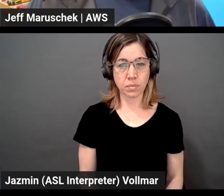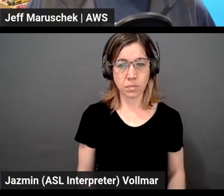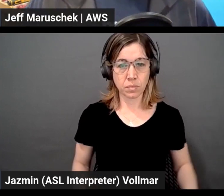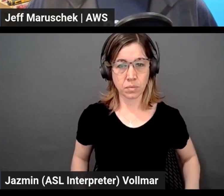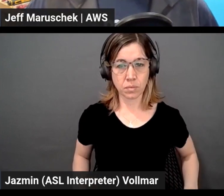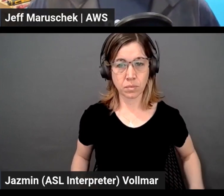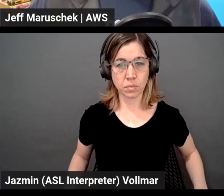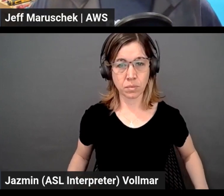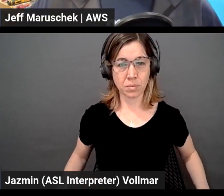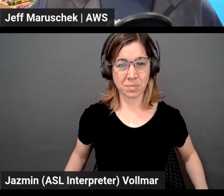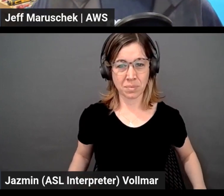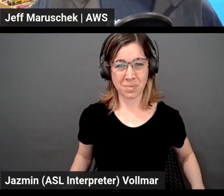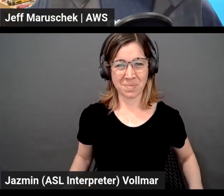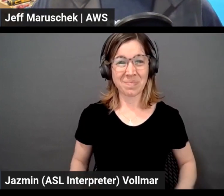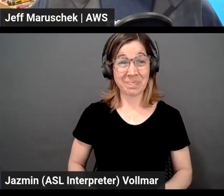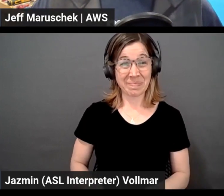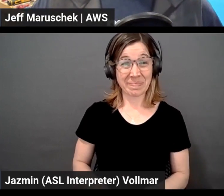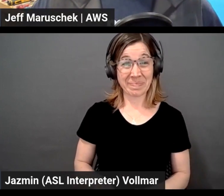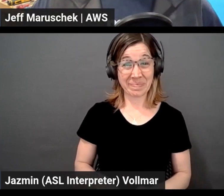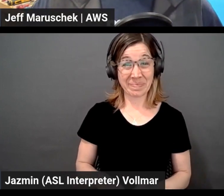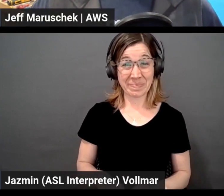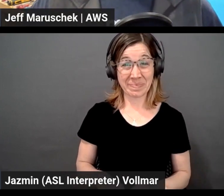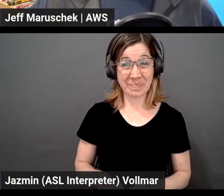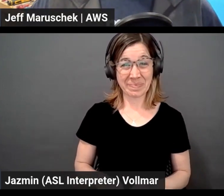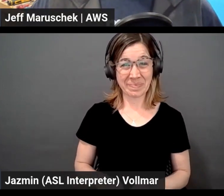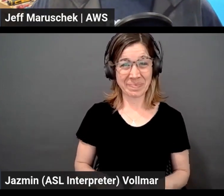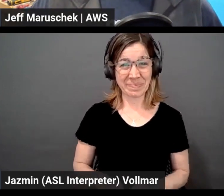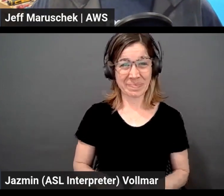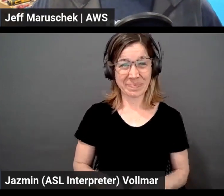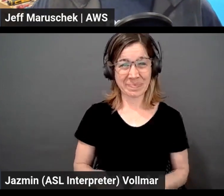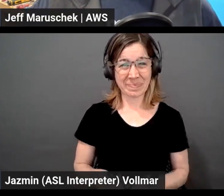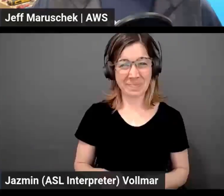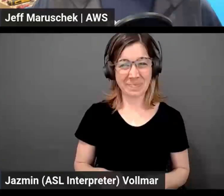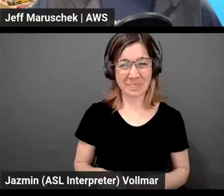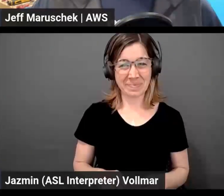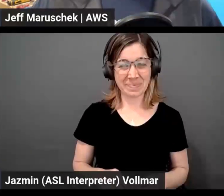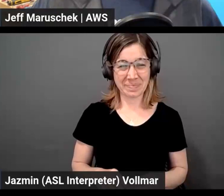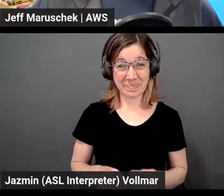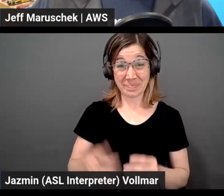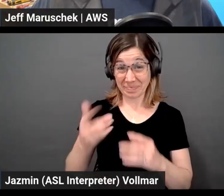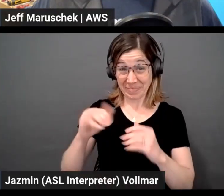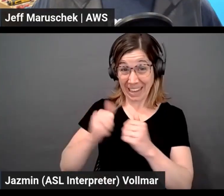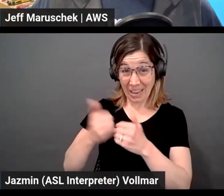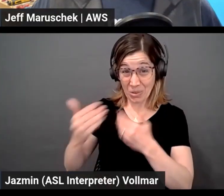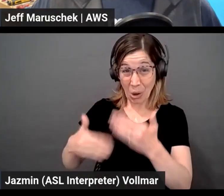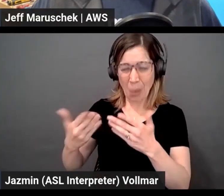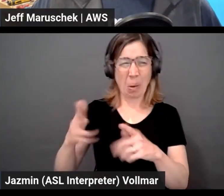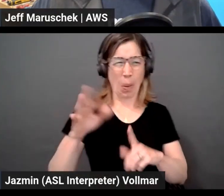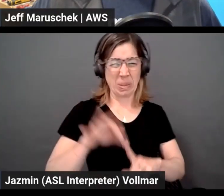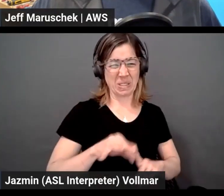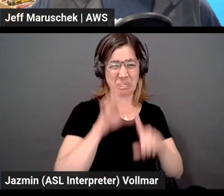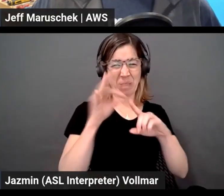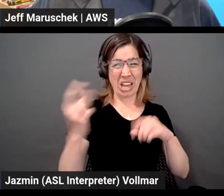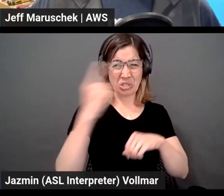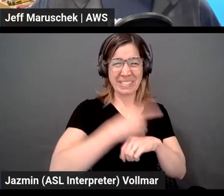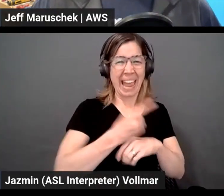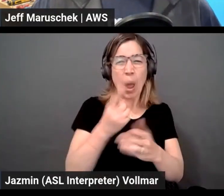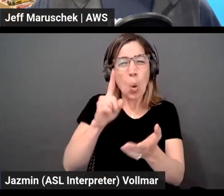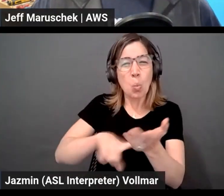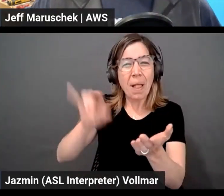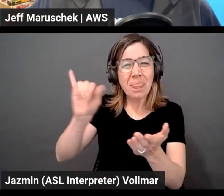Riggs, how's it going? Good. It's almost like it's a special day or something today. It is a special day. What is that day today?